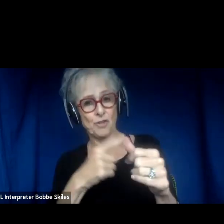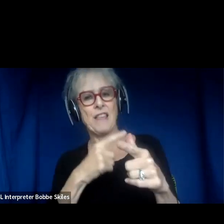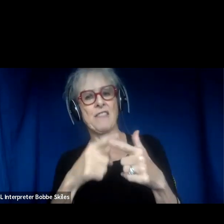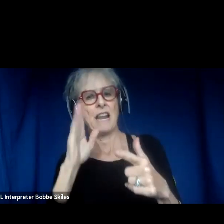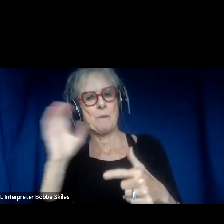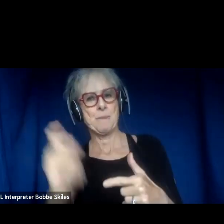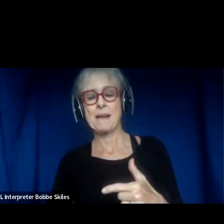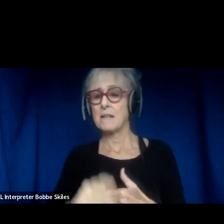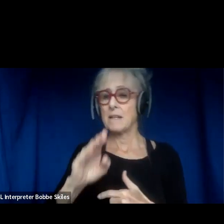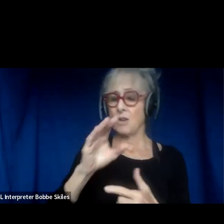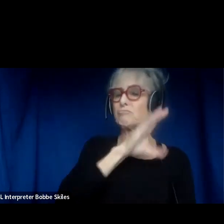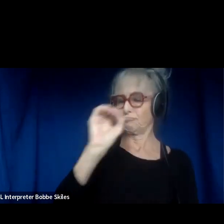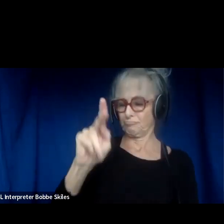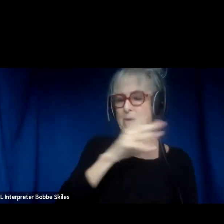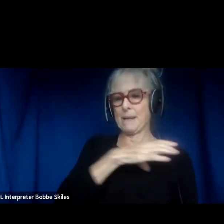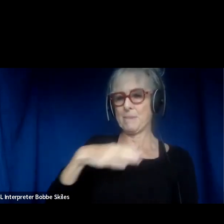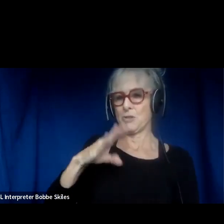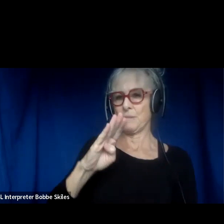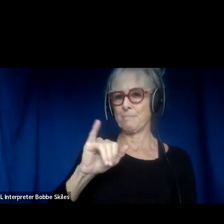you. Commissioner Byer.